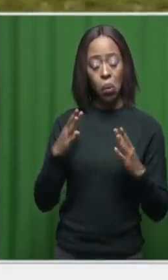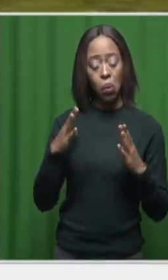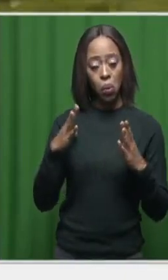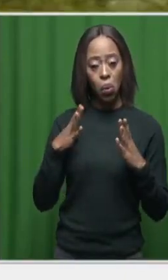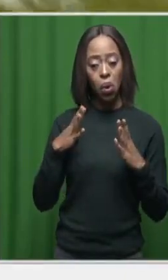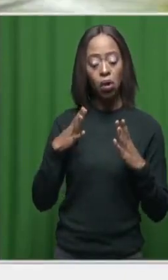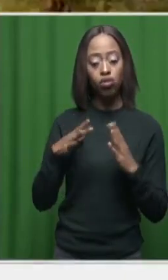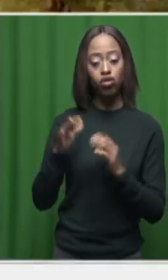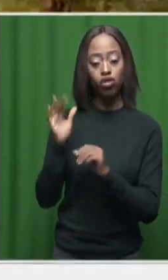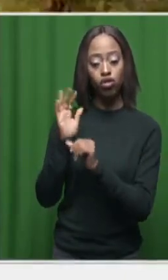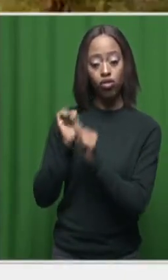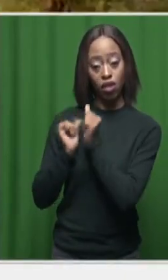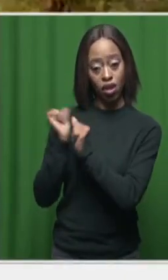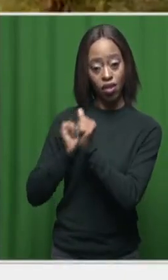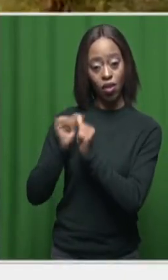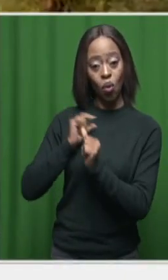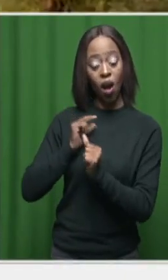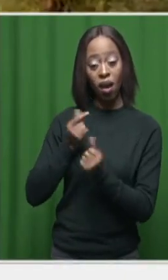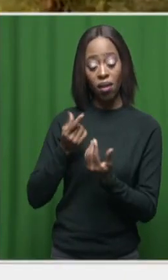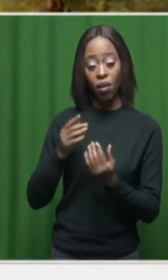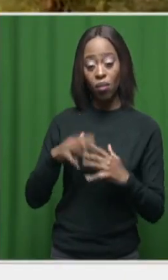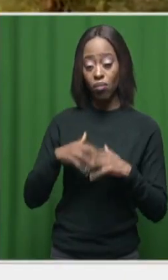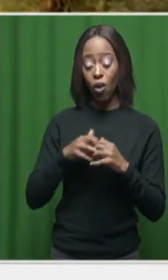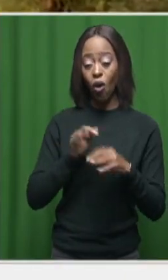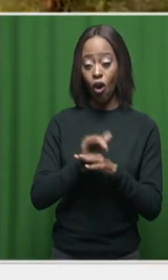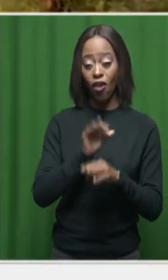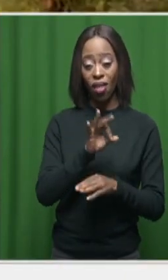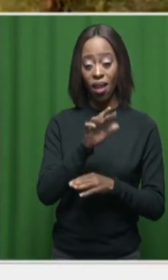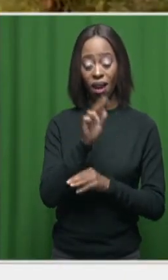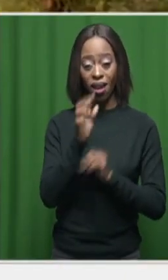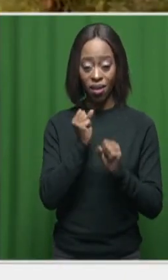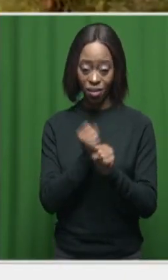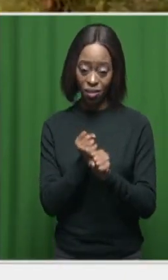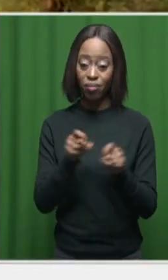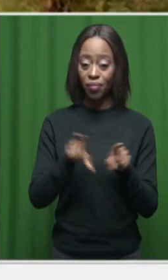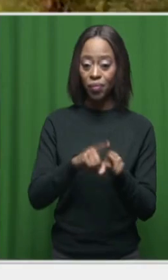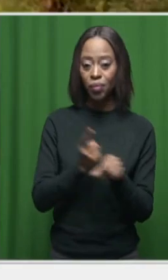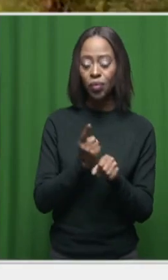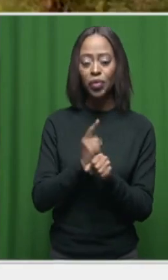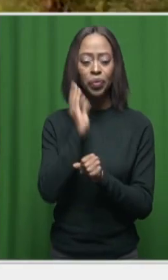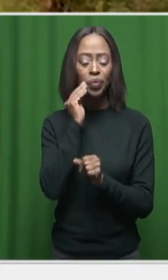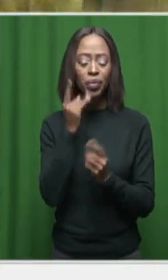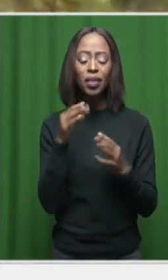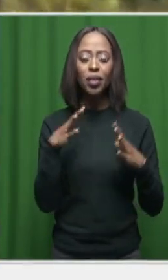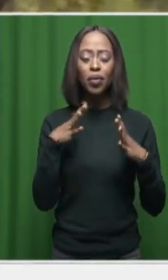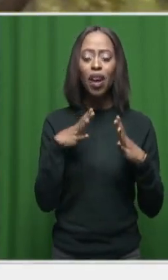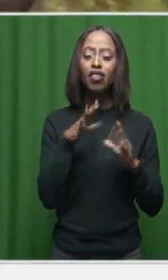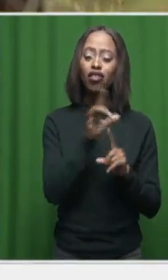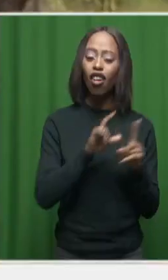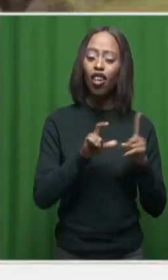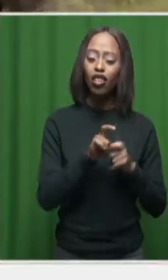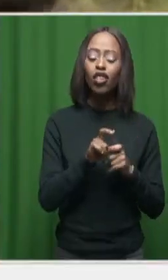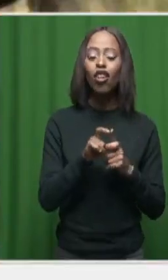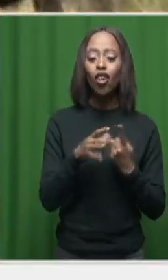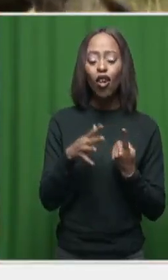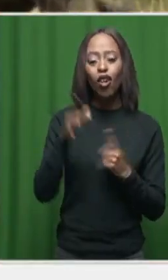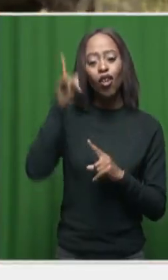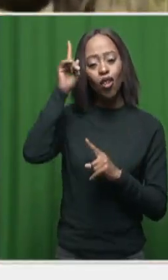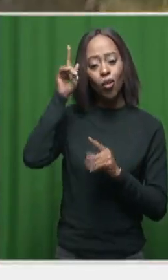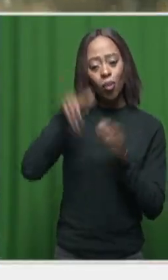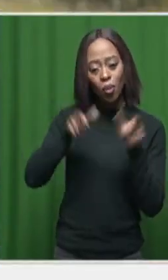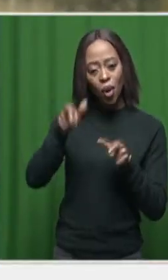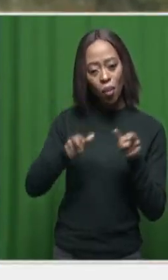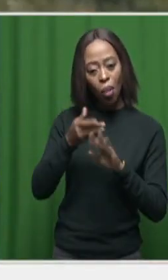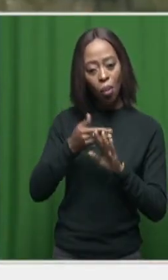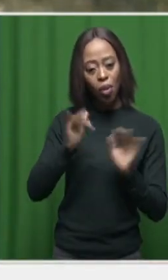over 38 years. Clients can experience the botany of the area, amphibians, and the rich culture of the indigenous people that previously lived